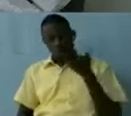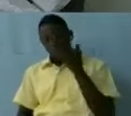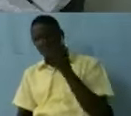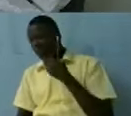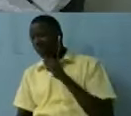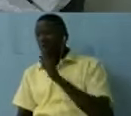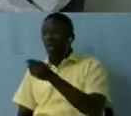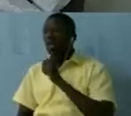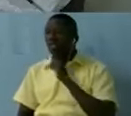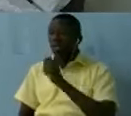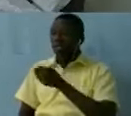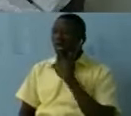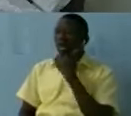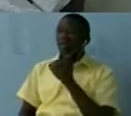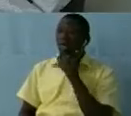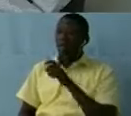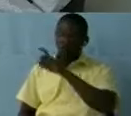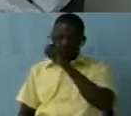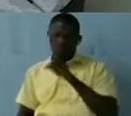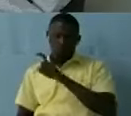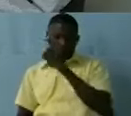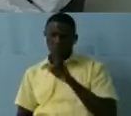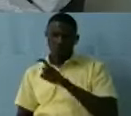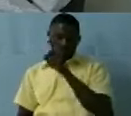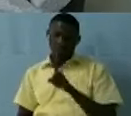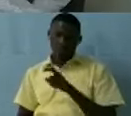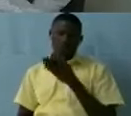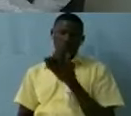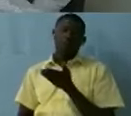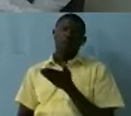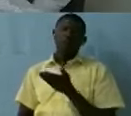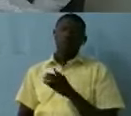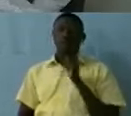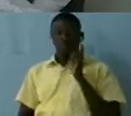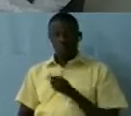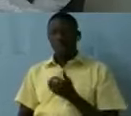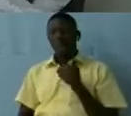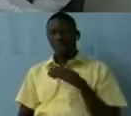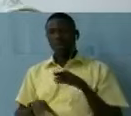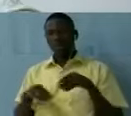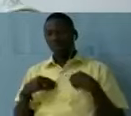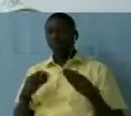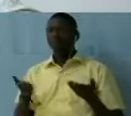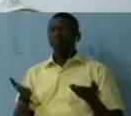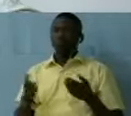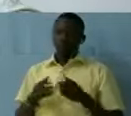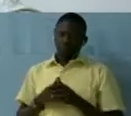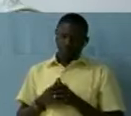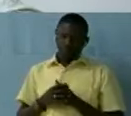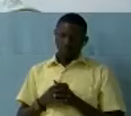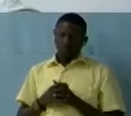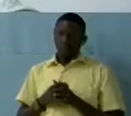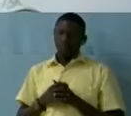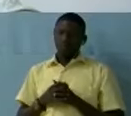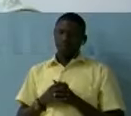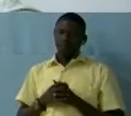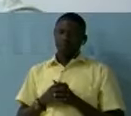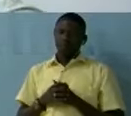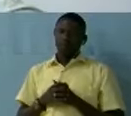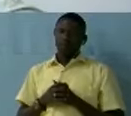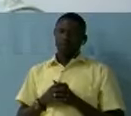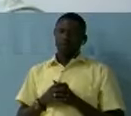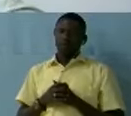gula NIA la mufulo lumeni ya lonko TRRC solata puri niye diamu. So these former